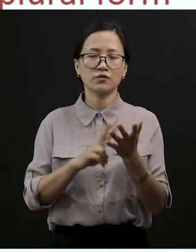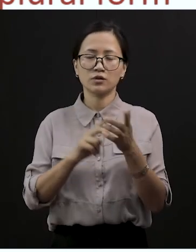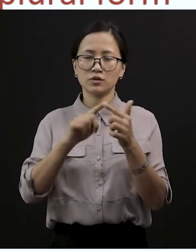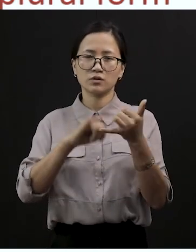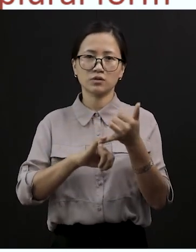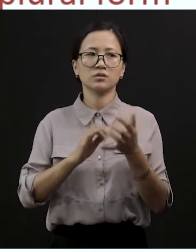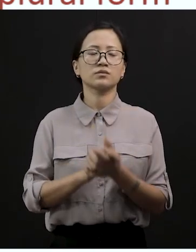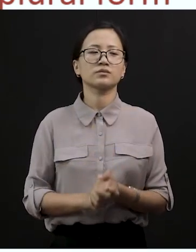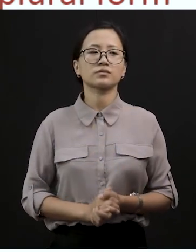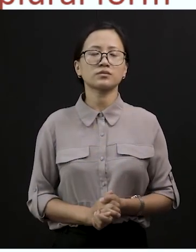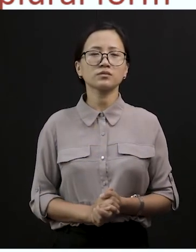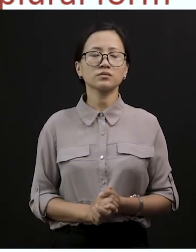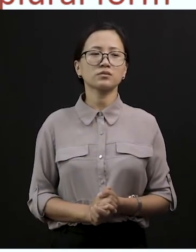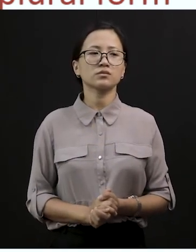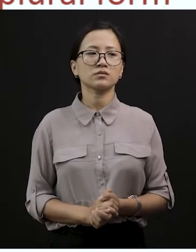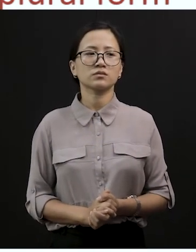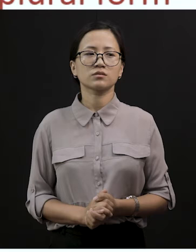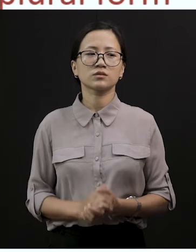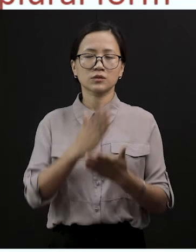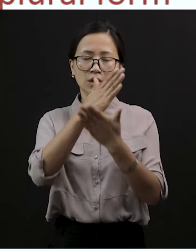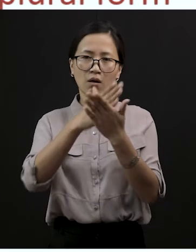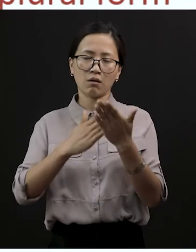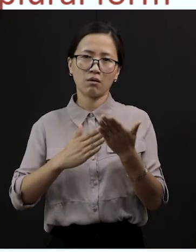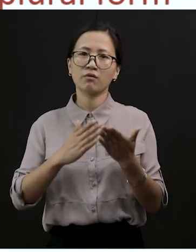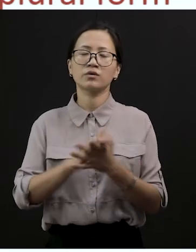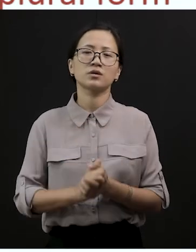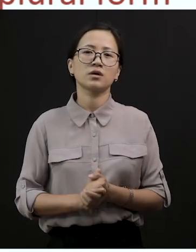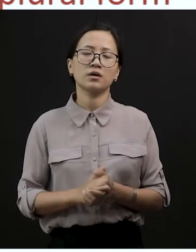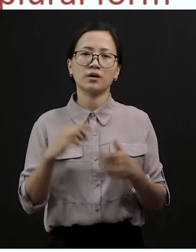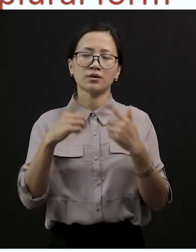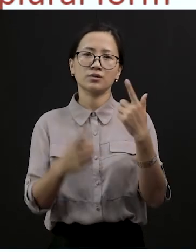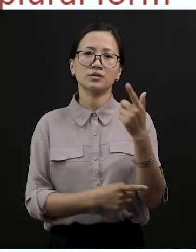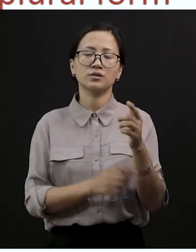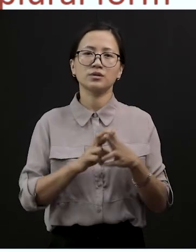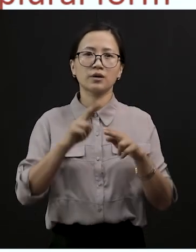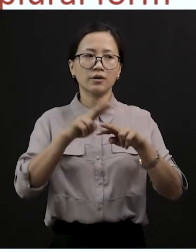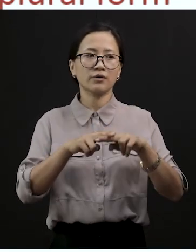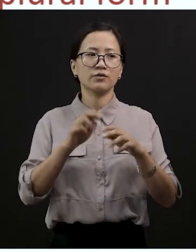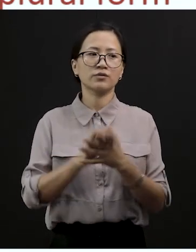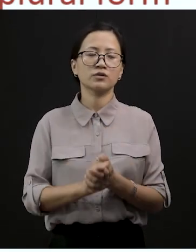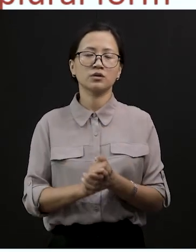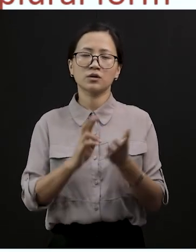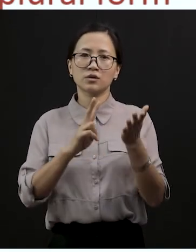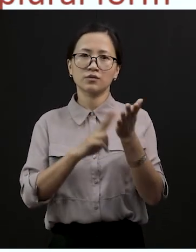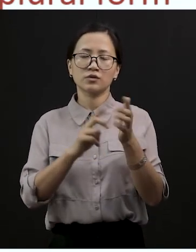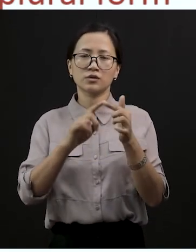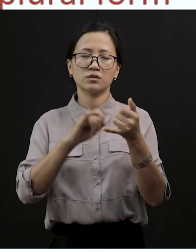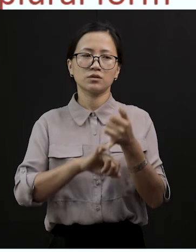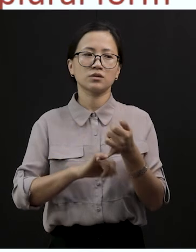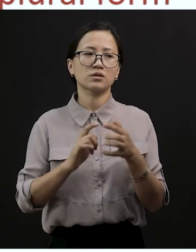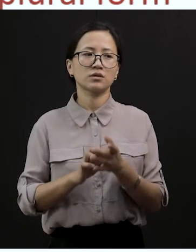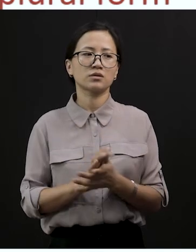VES at the end, okay? See example, half ending with F. I will just add VES at the